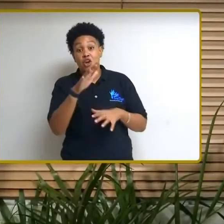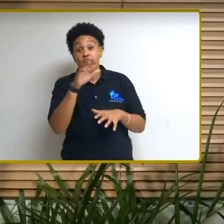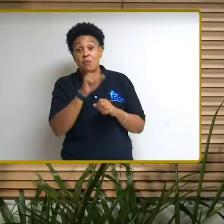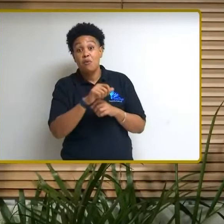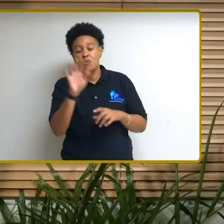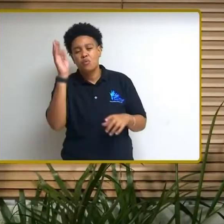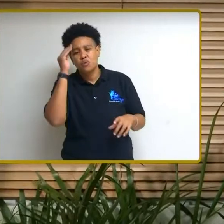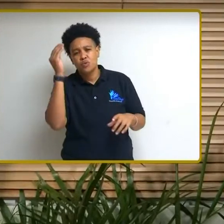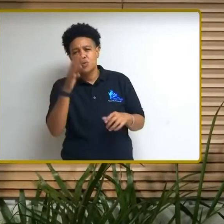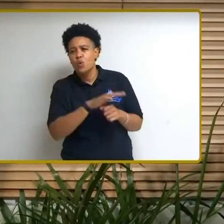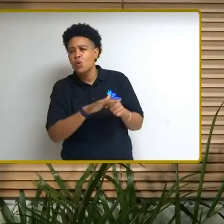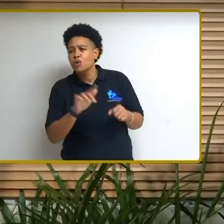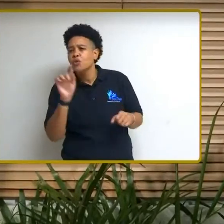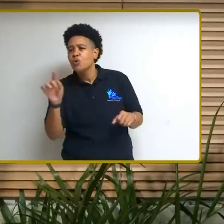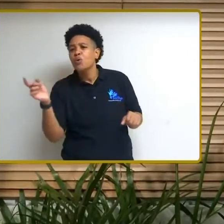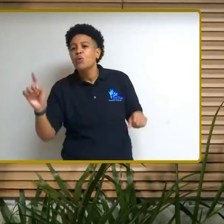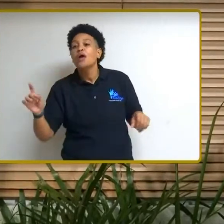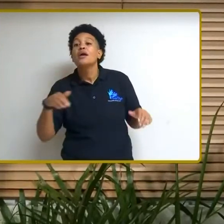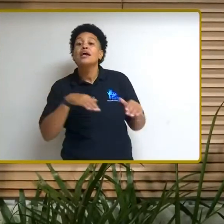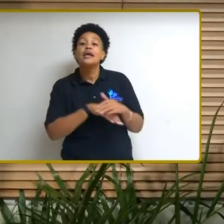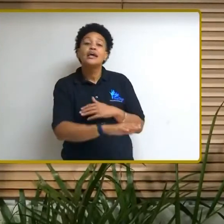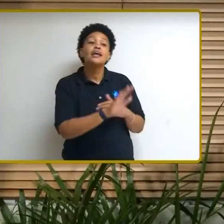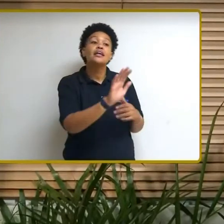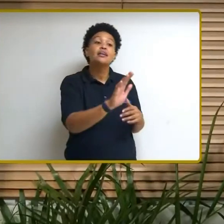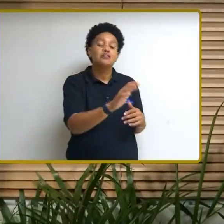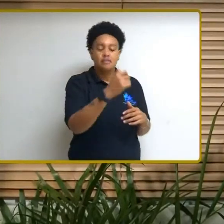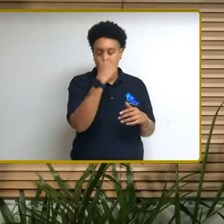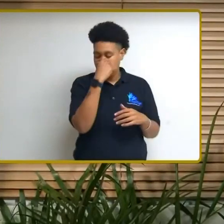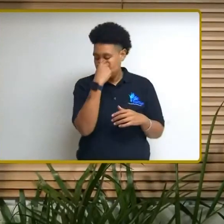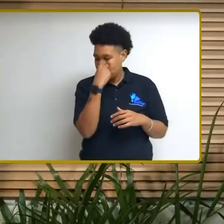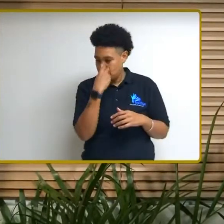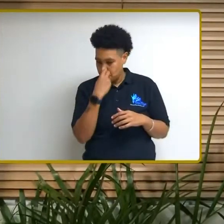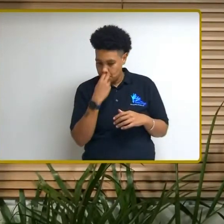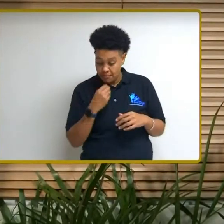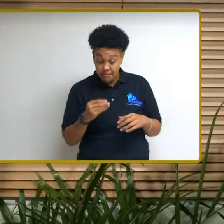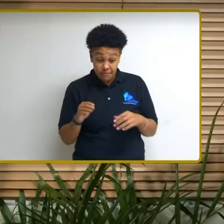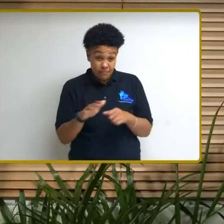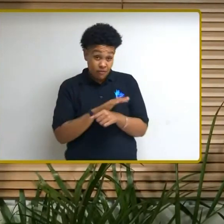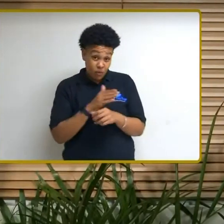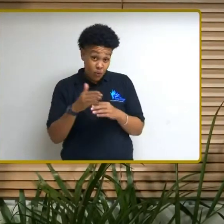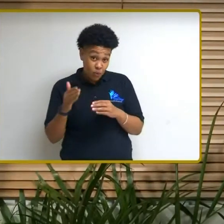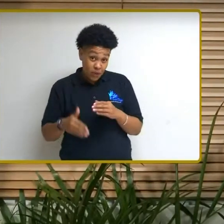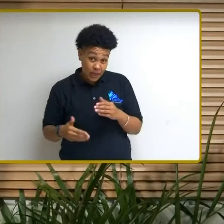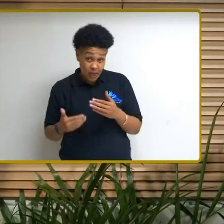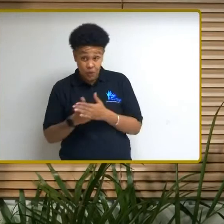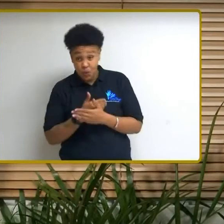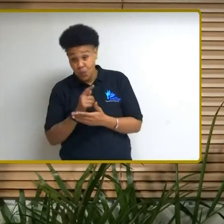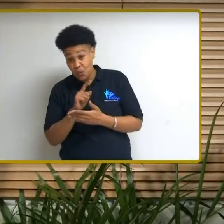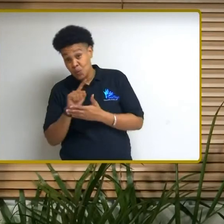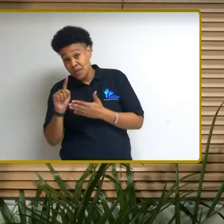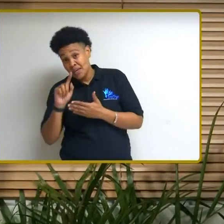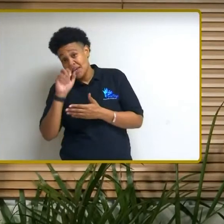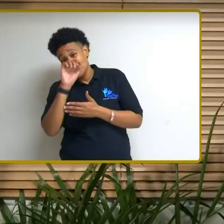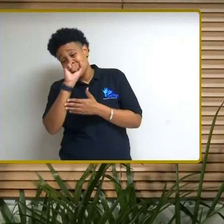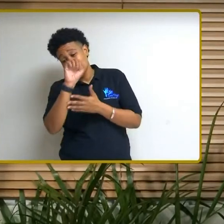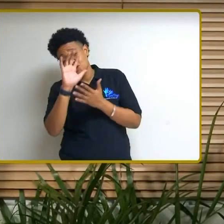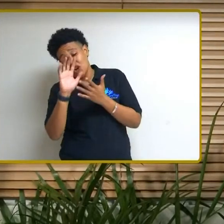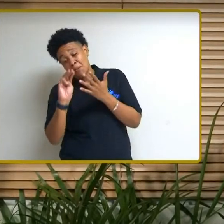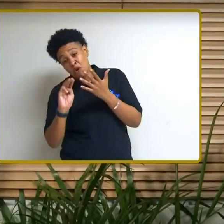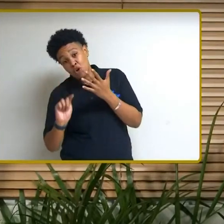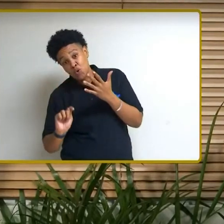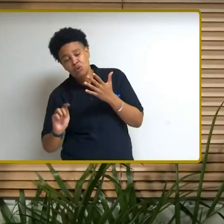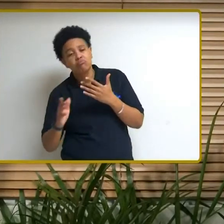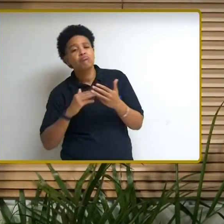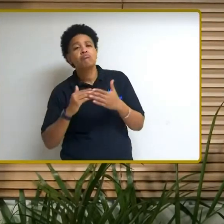you'll be told of a location. Going into the full weekend and the new week, and irrespective of